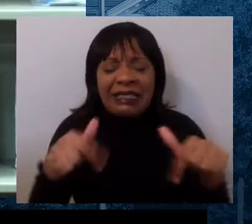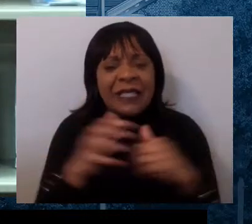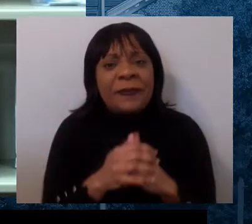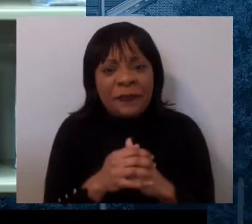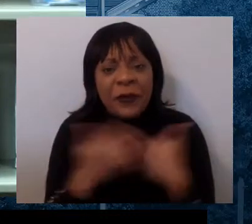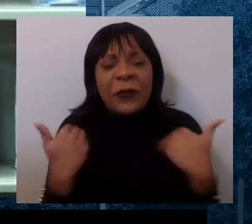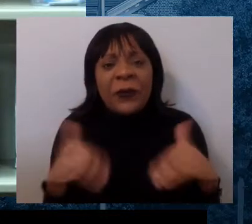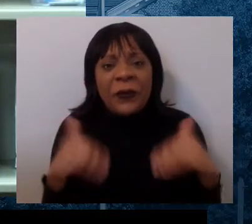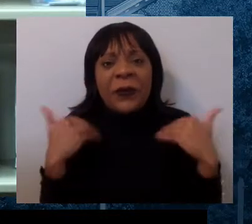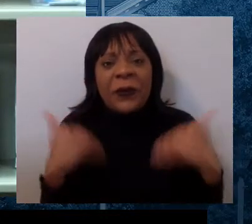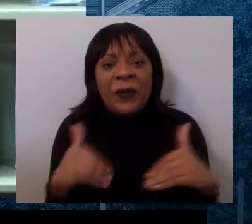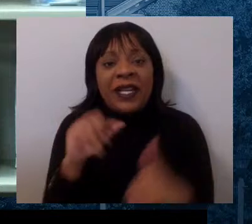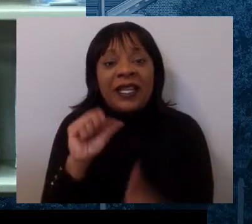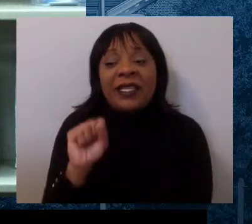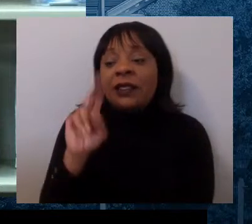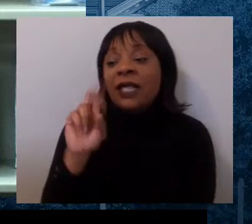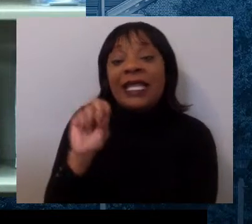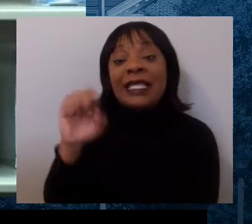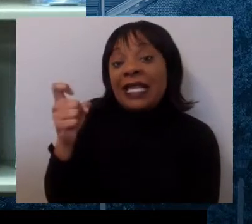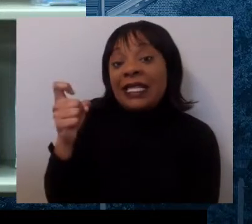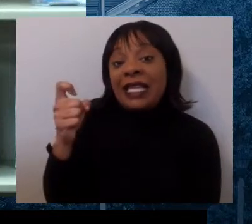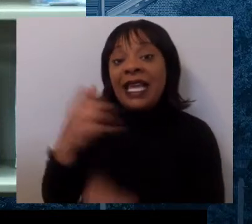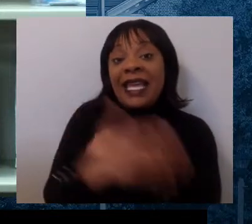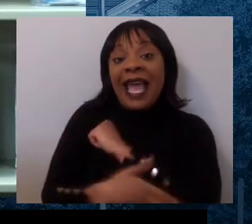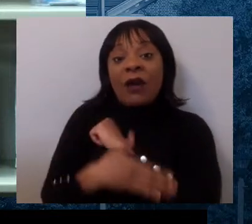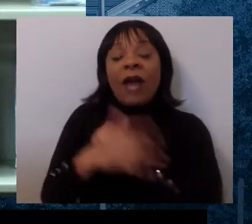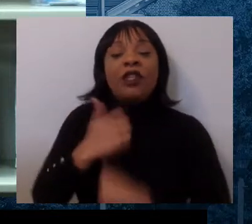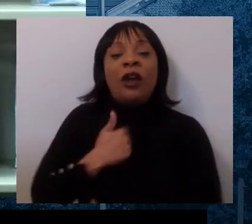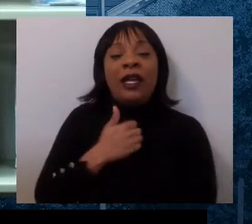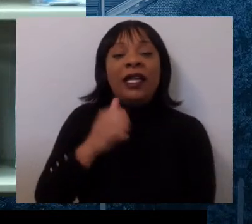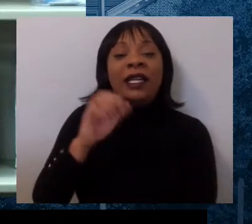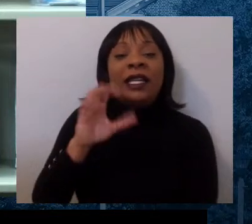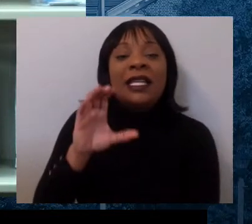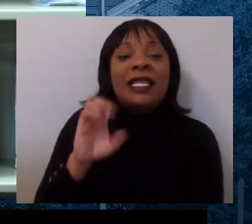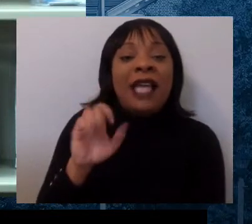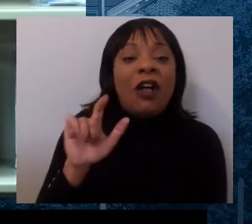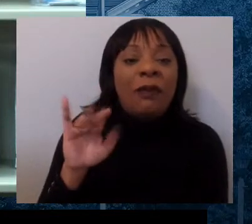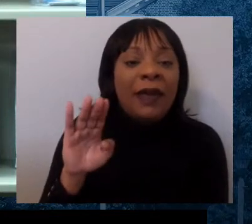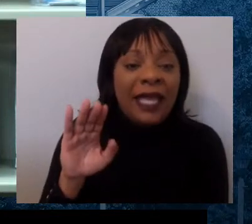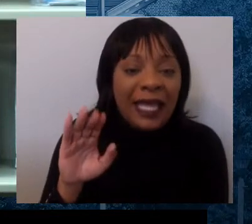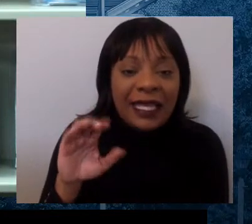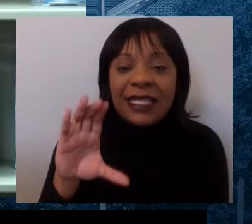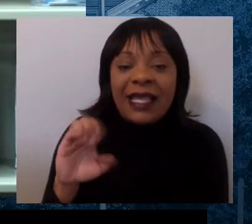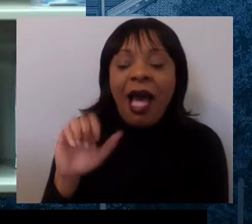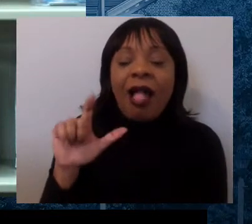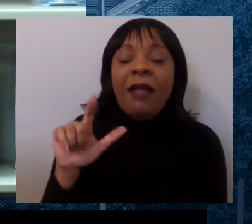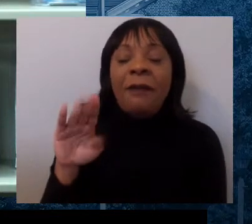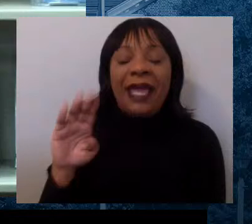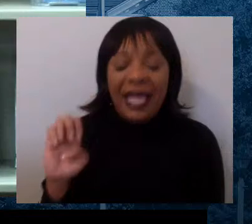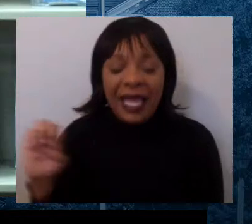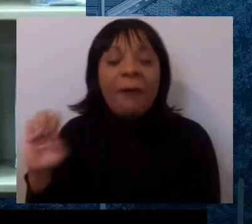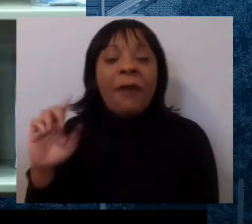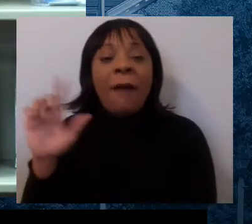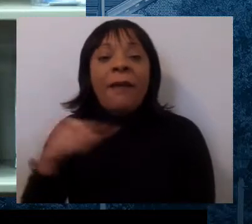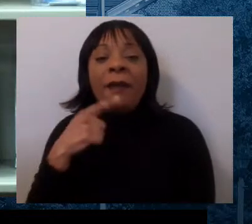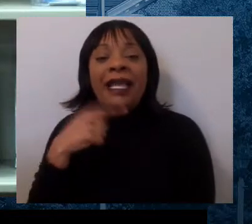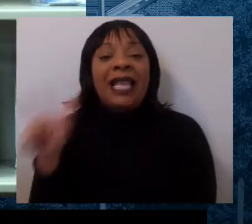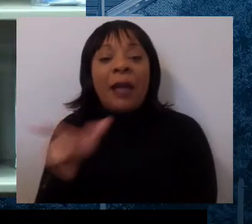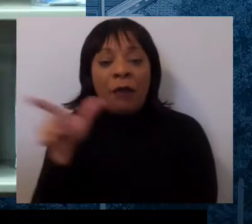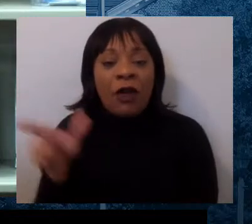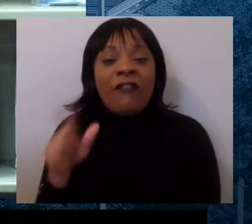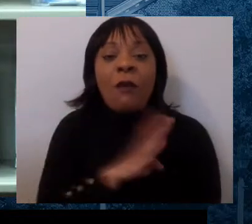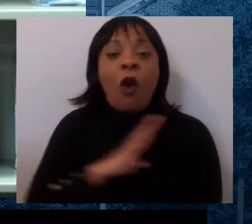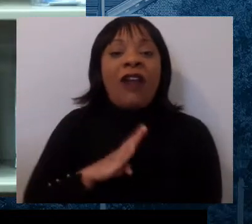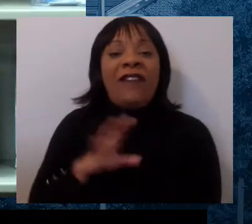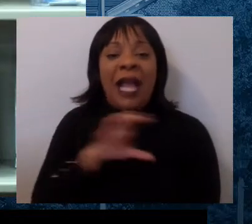Sussex County, Selbyville Public Library Board of Commissioners, for all the hard work, and anyone who has served